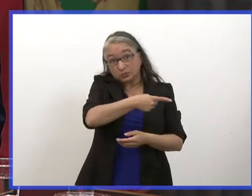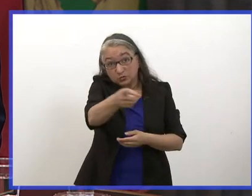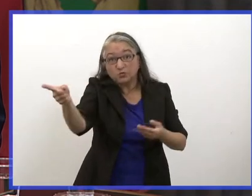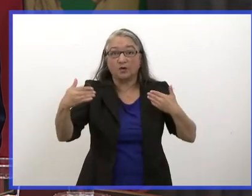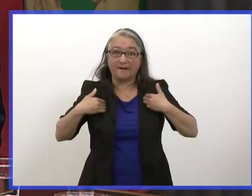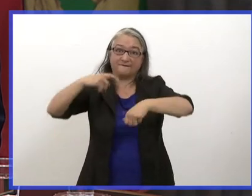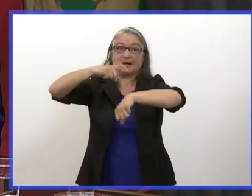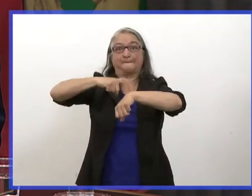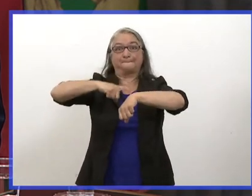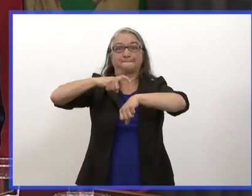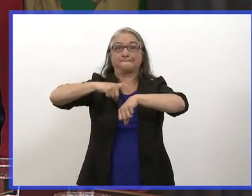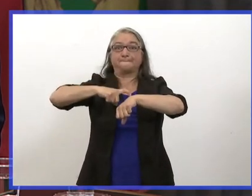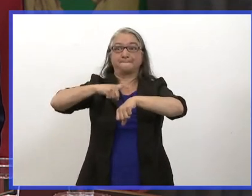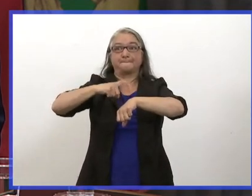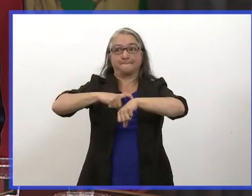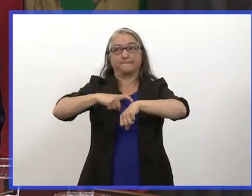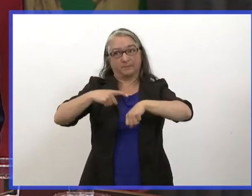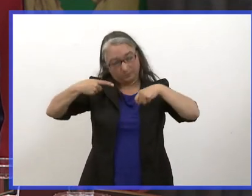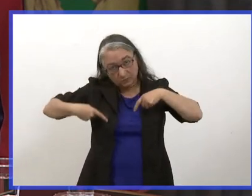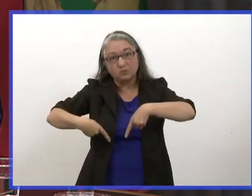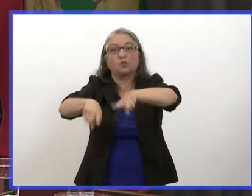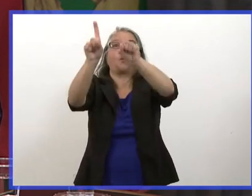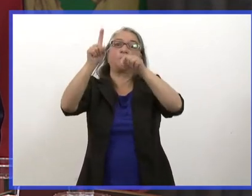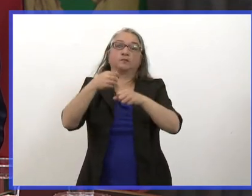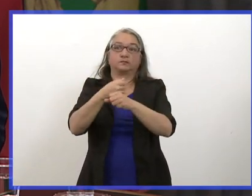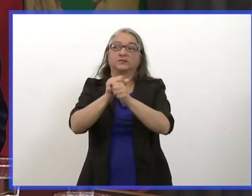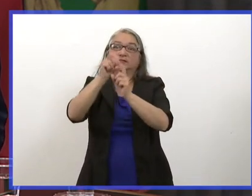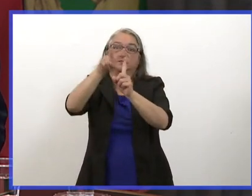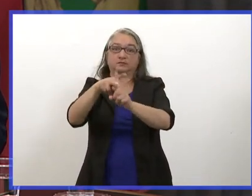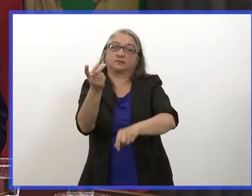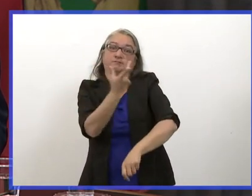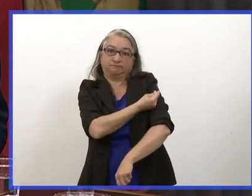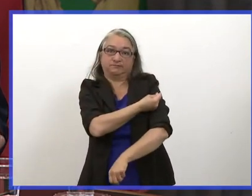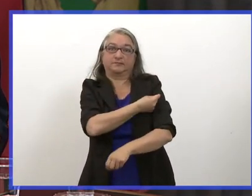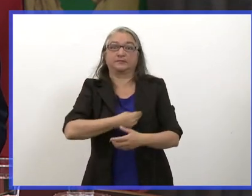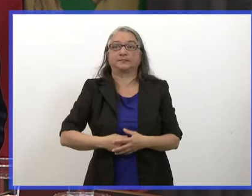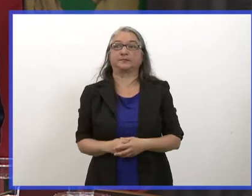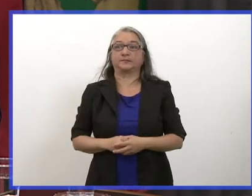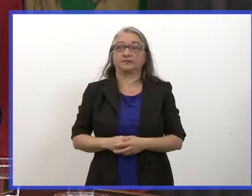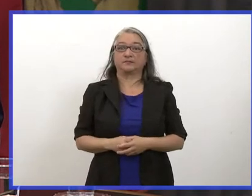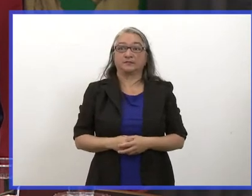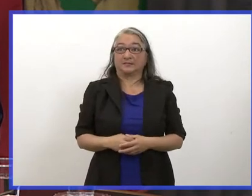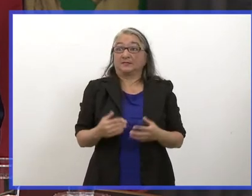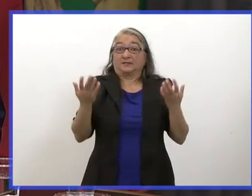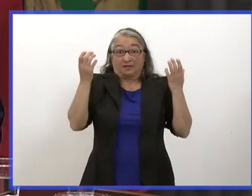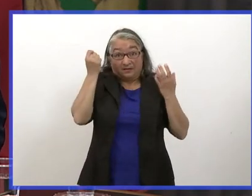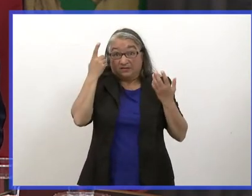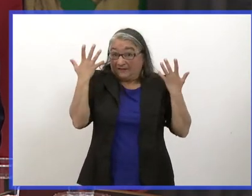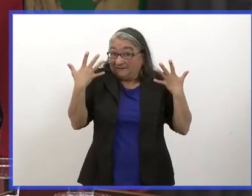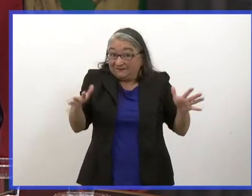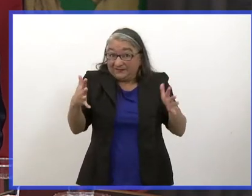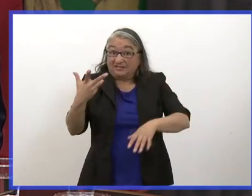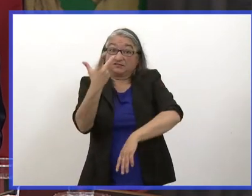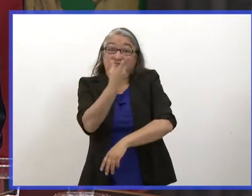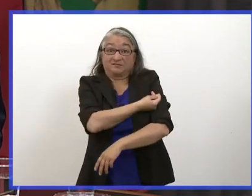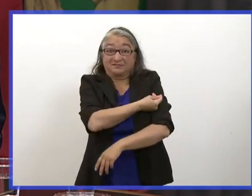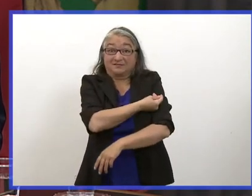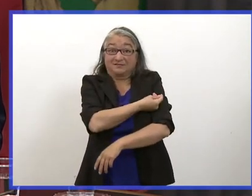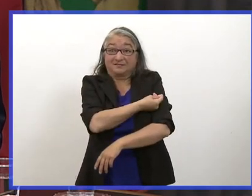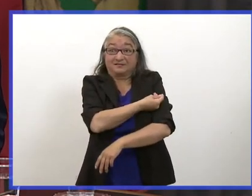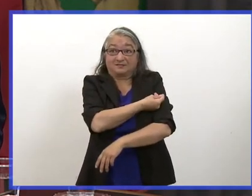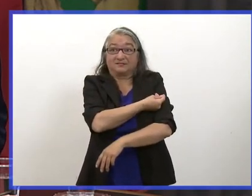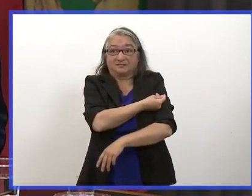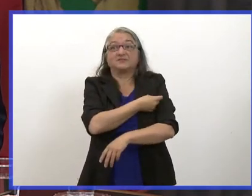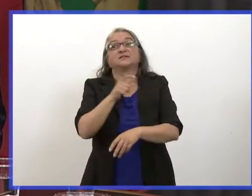you're vaccinated, and for all of us, the level of caution remains and must remain high. These vaccines aren't perfect. We're very